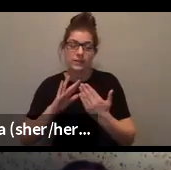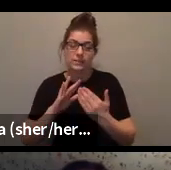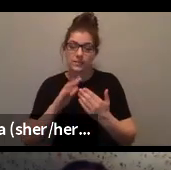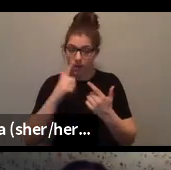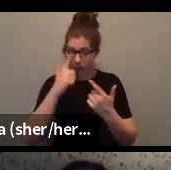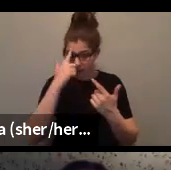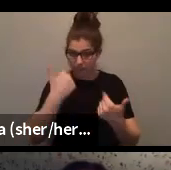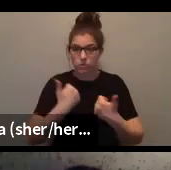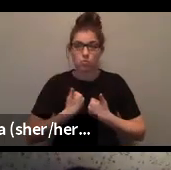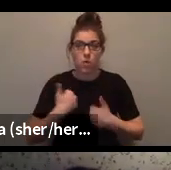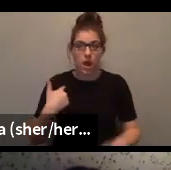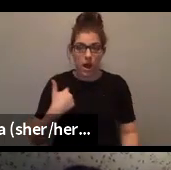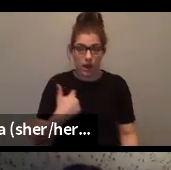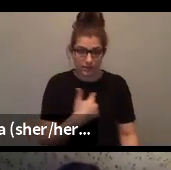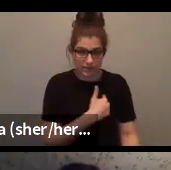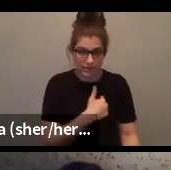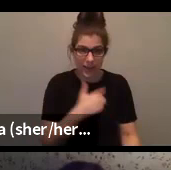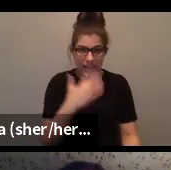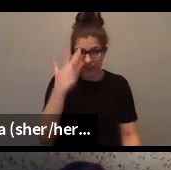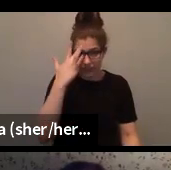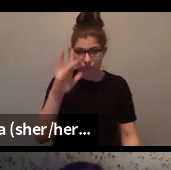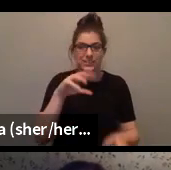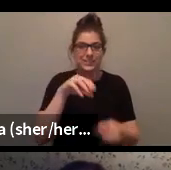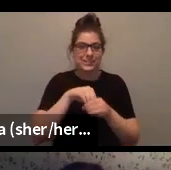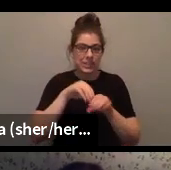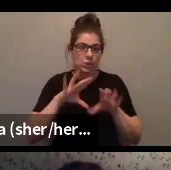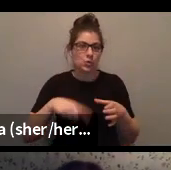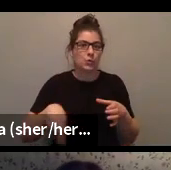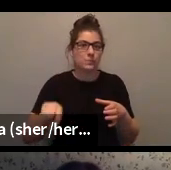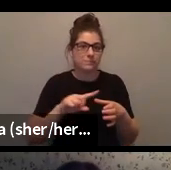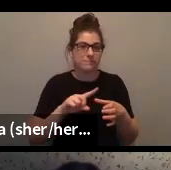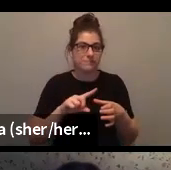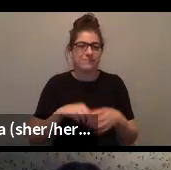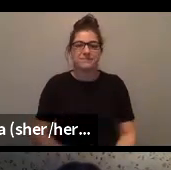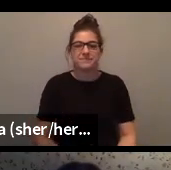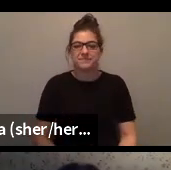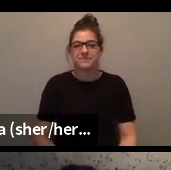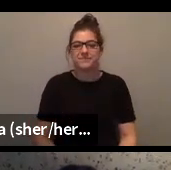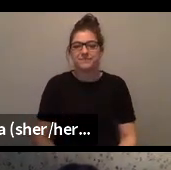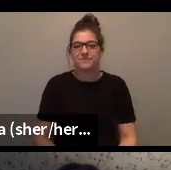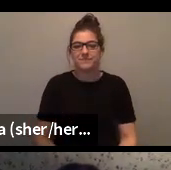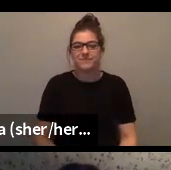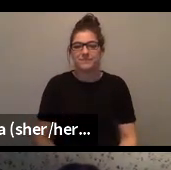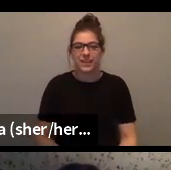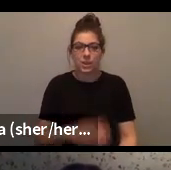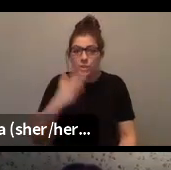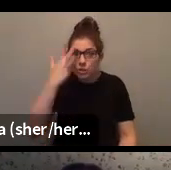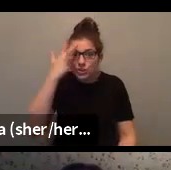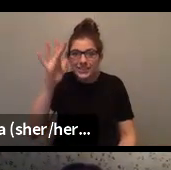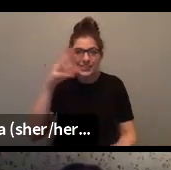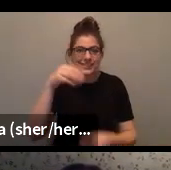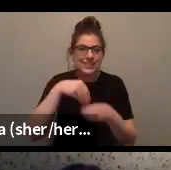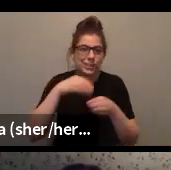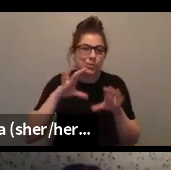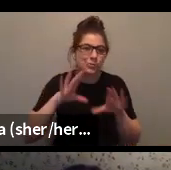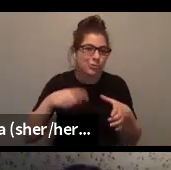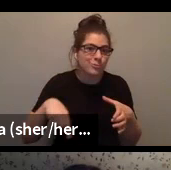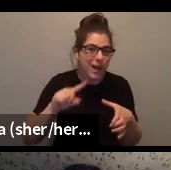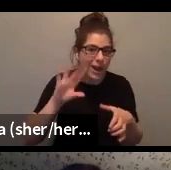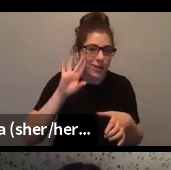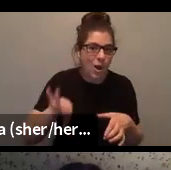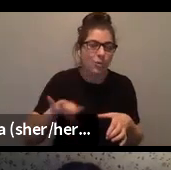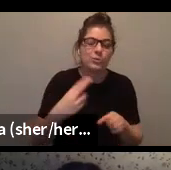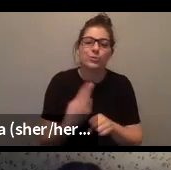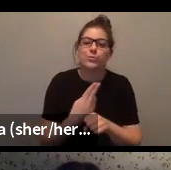us. And the genius is in the group. Jawale Zoller often says that, the genius is in the group. So please use the chat